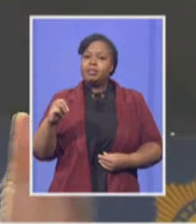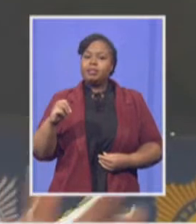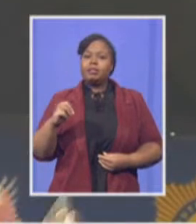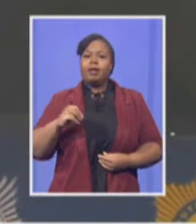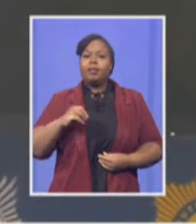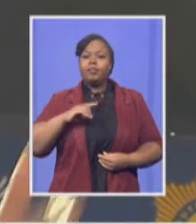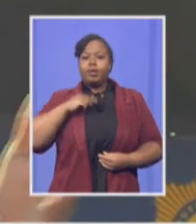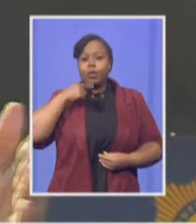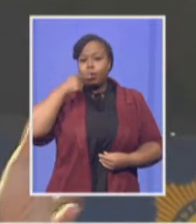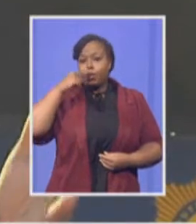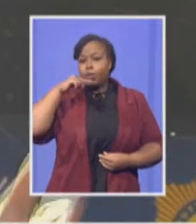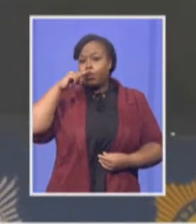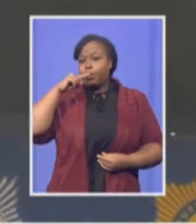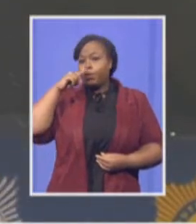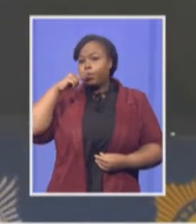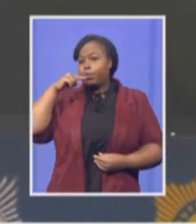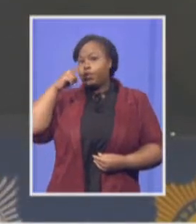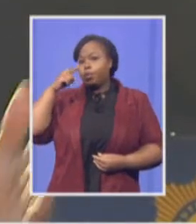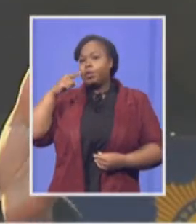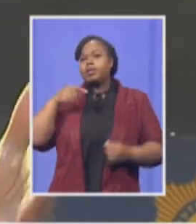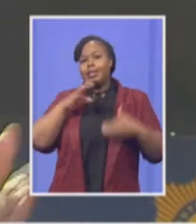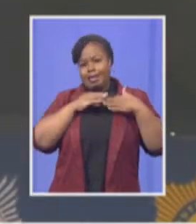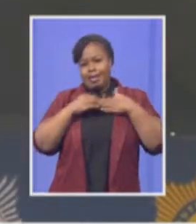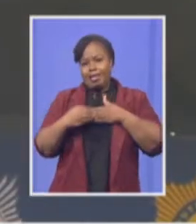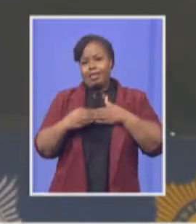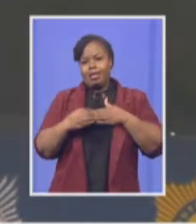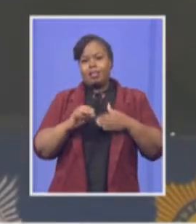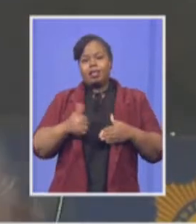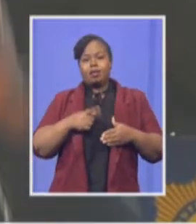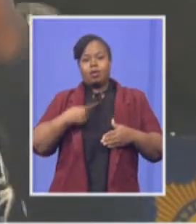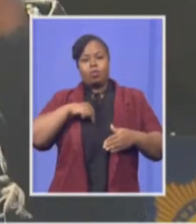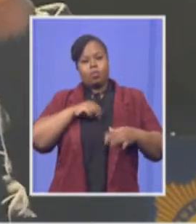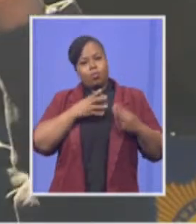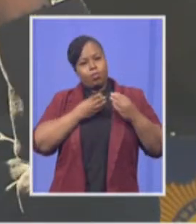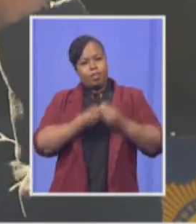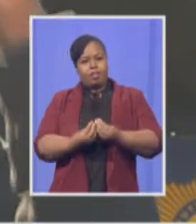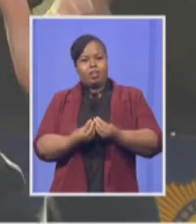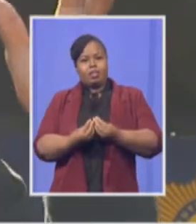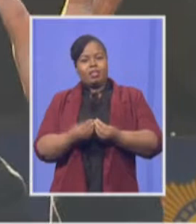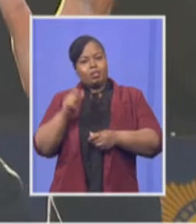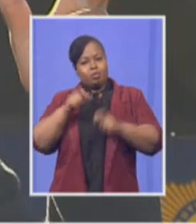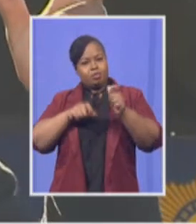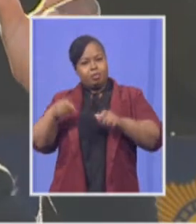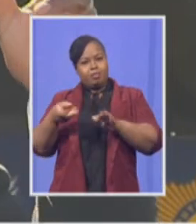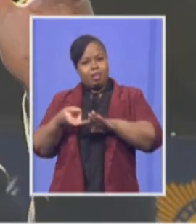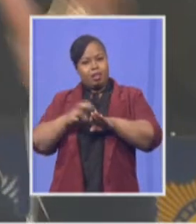uyena olidayo bese siyamphelezela. Bathathwe labantu bafakwe